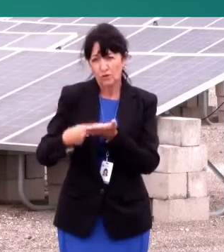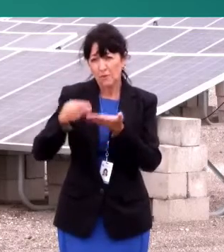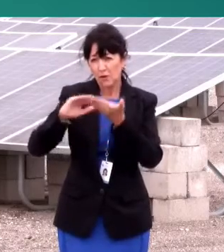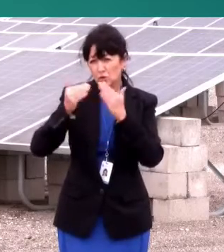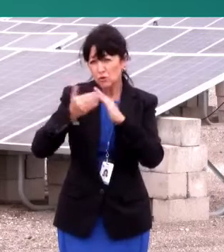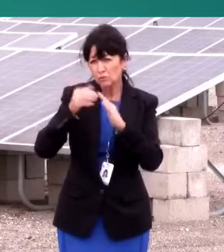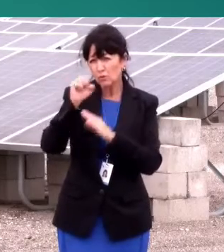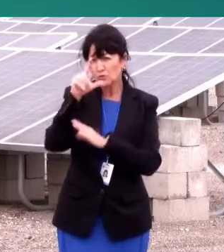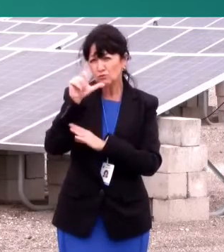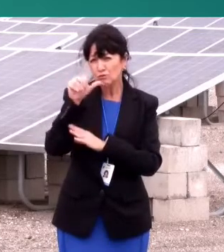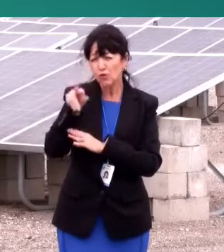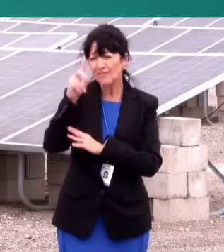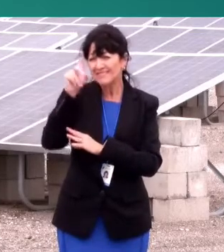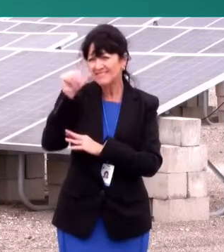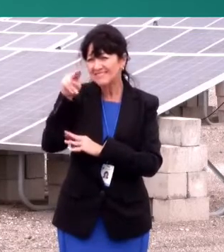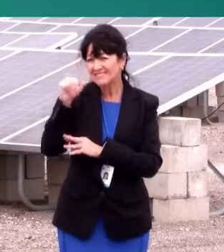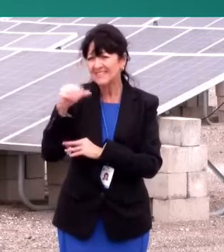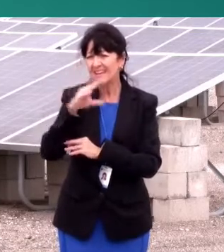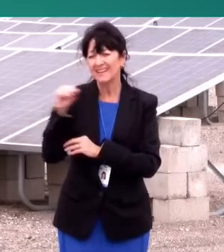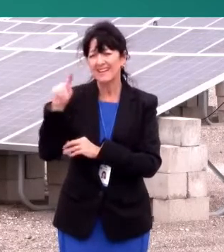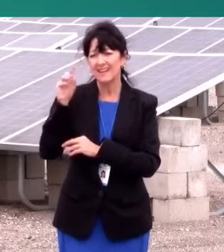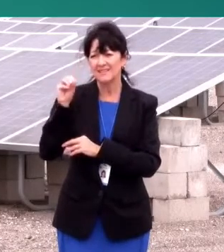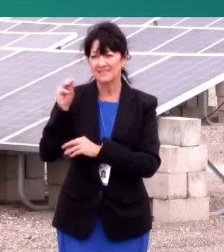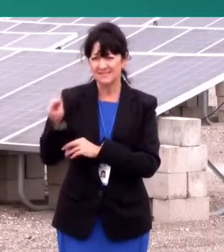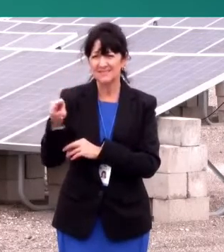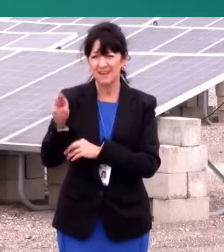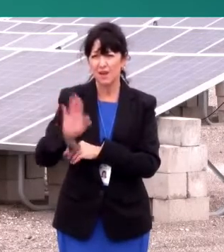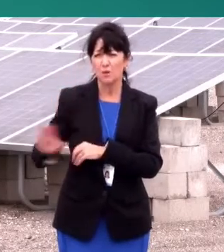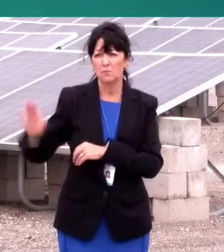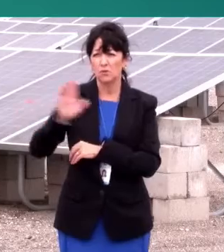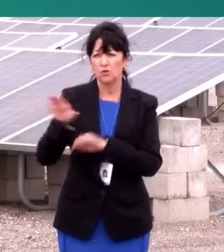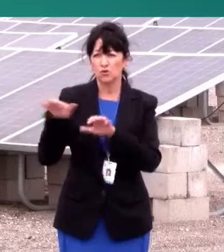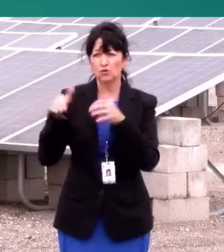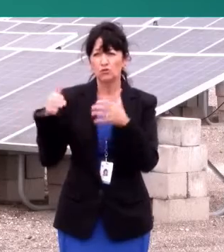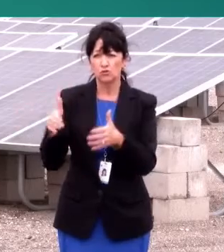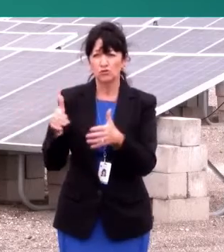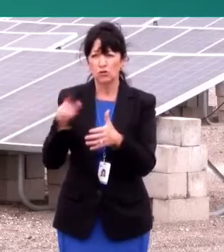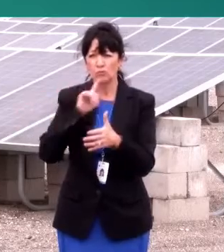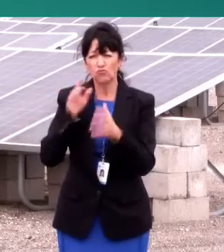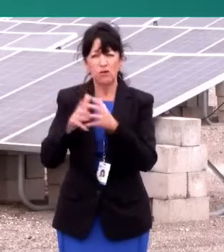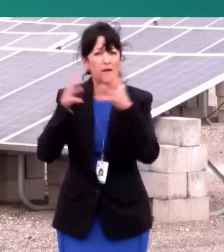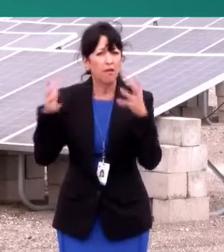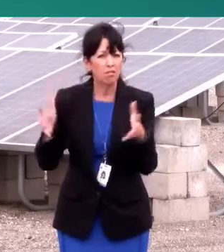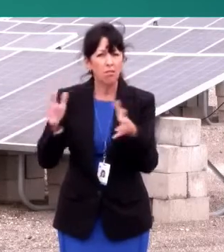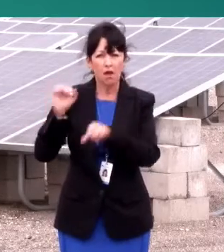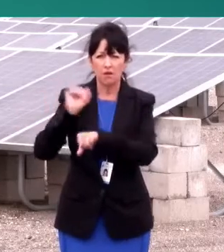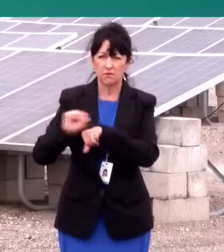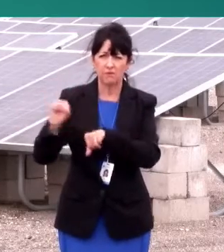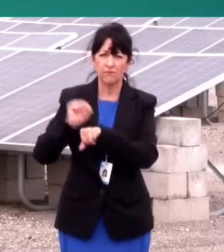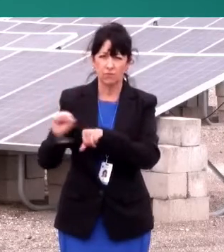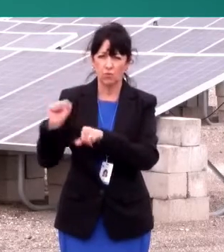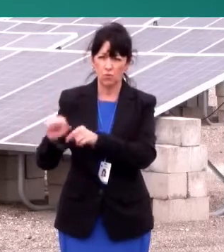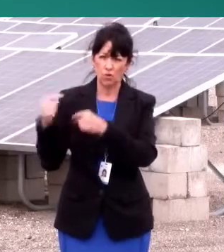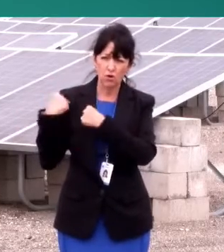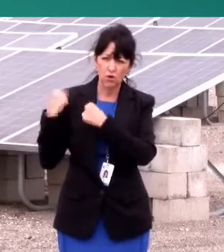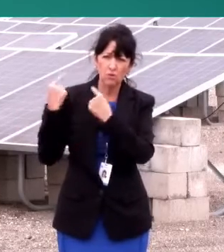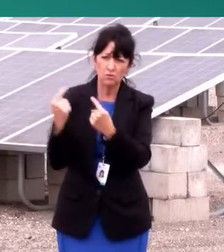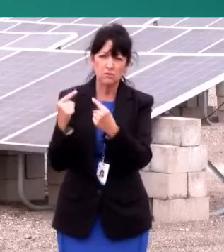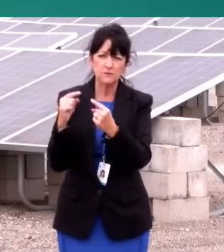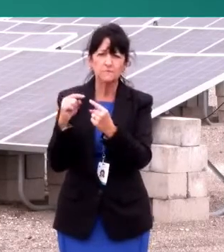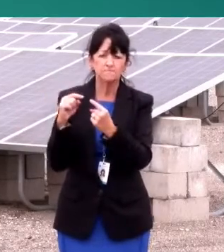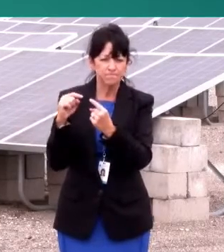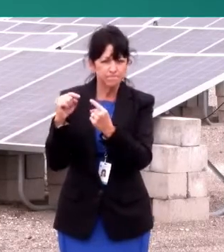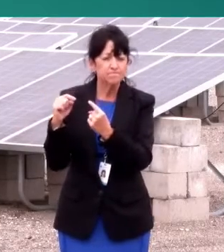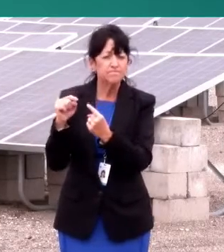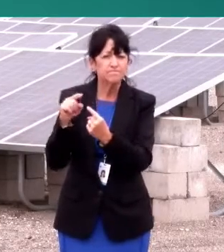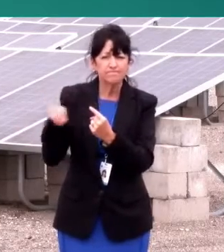it's Dana and her team, Tom Noyes and others, who really did a lot of the heavy lifting from the department's perspective in supporting